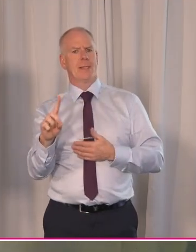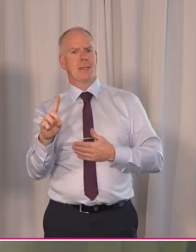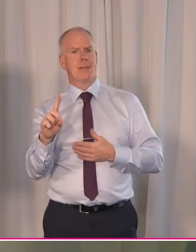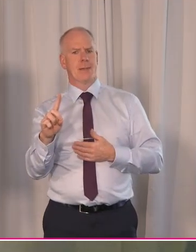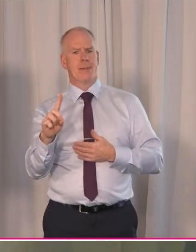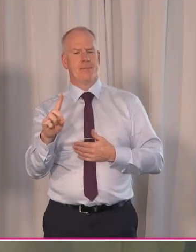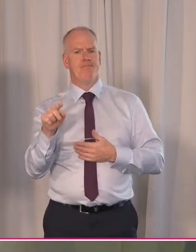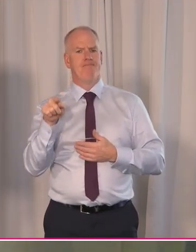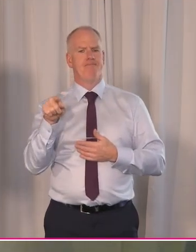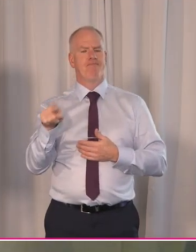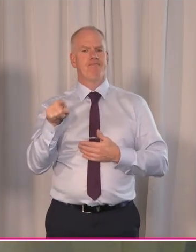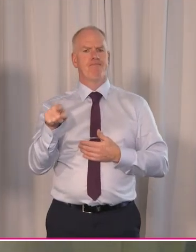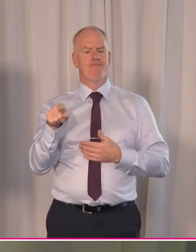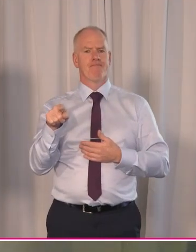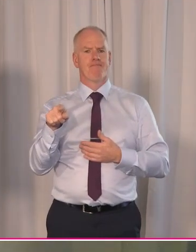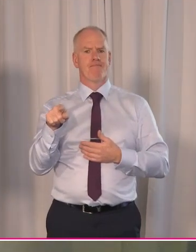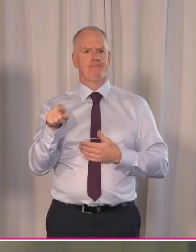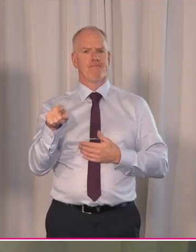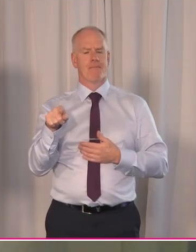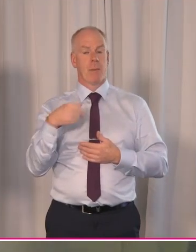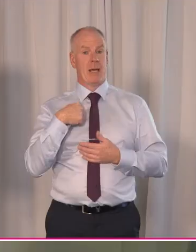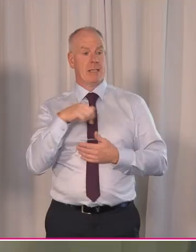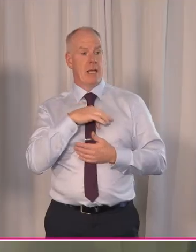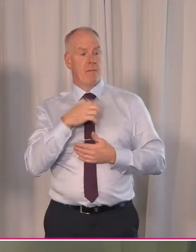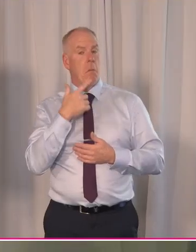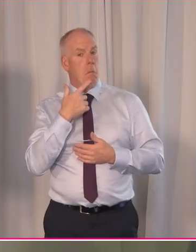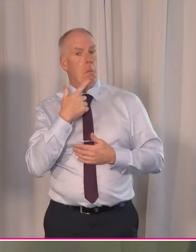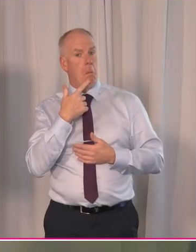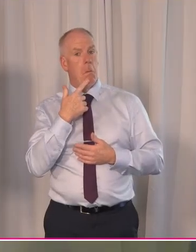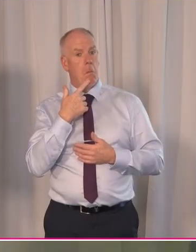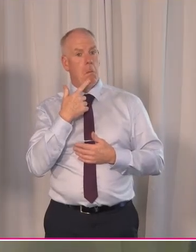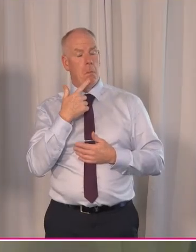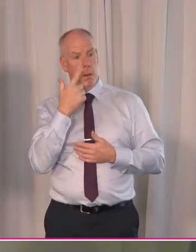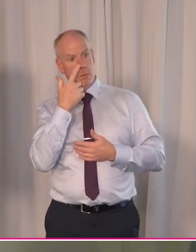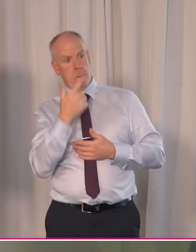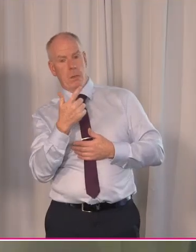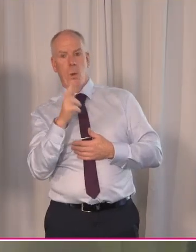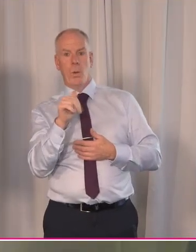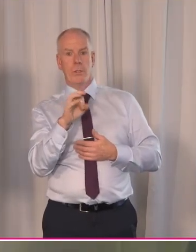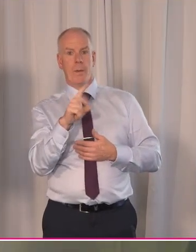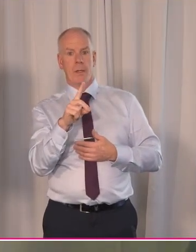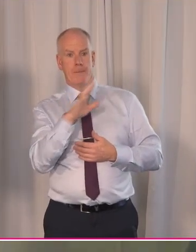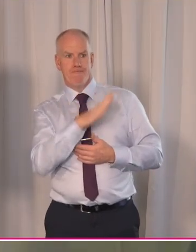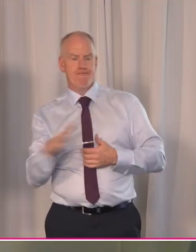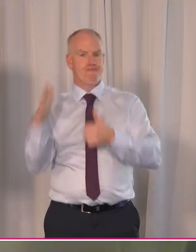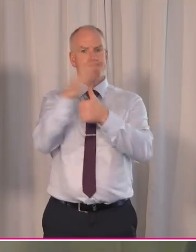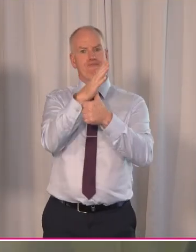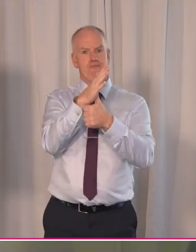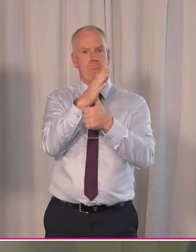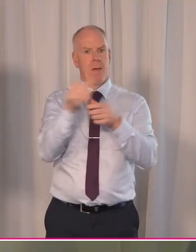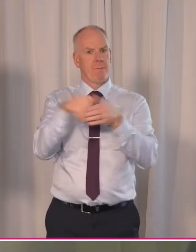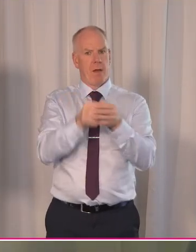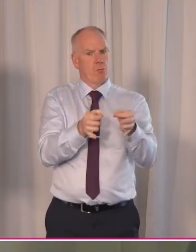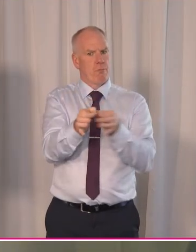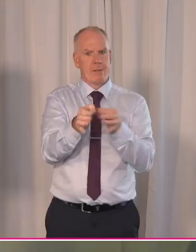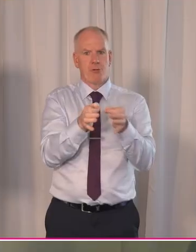it's really, I guess, exciting that the NDA places the UN CRPD so pivotal to its strategy,